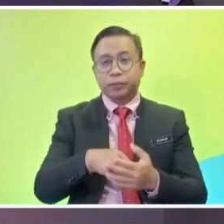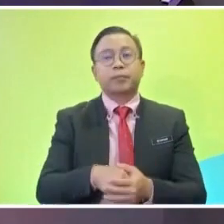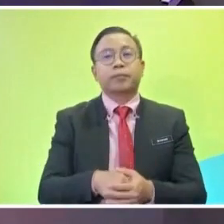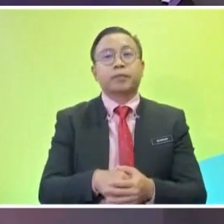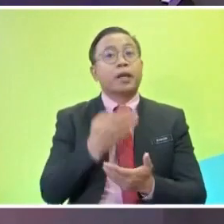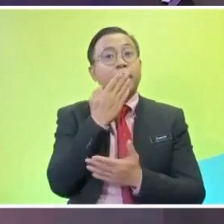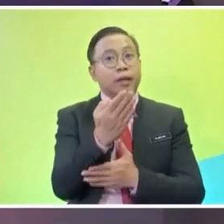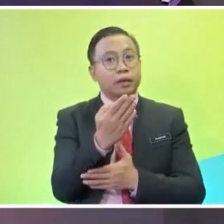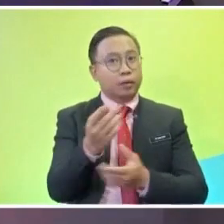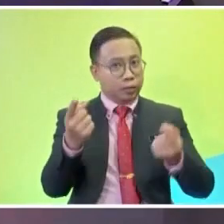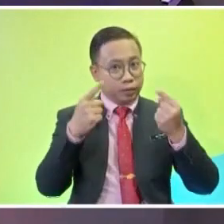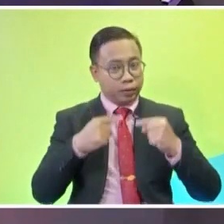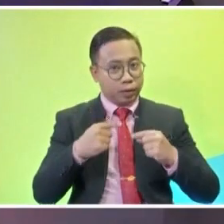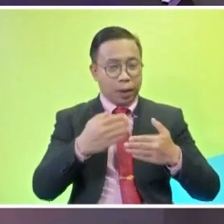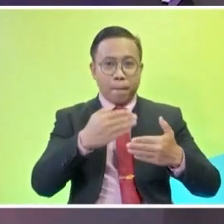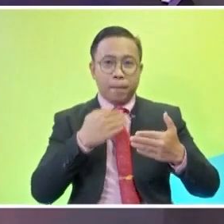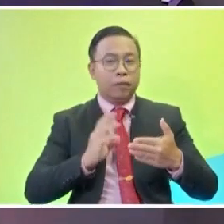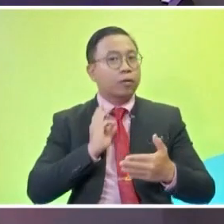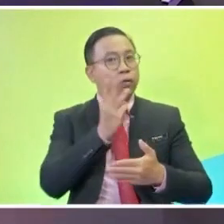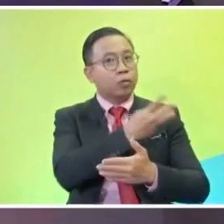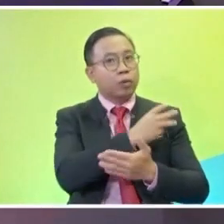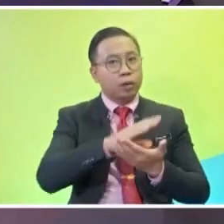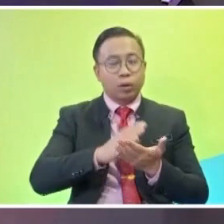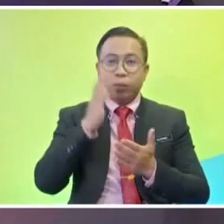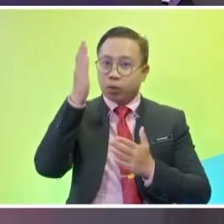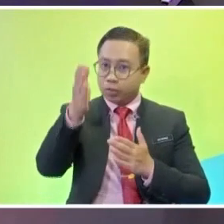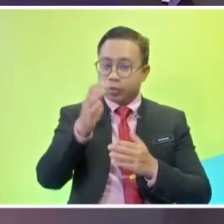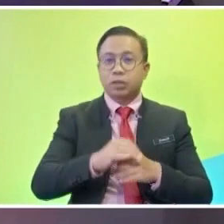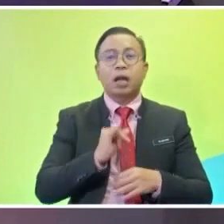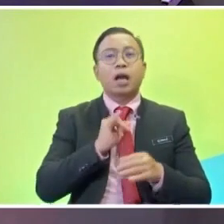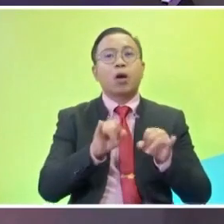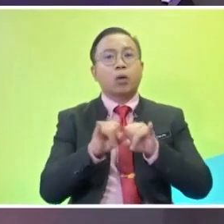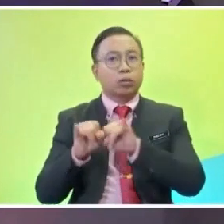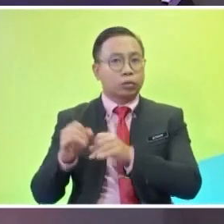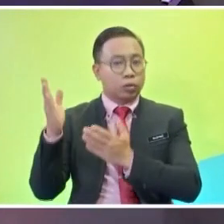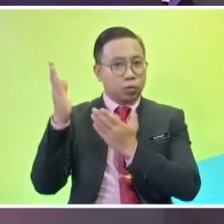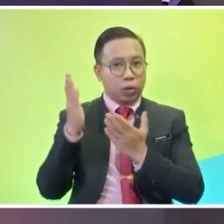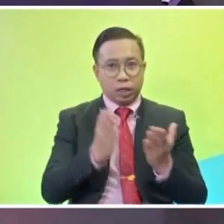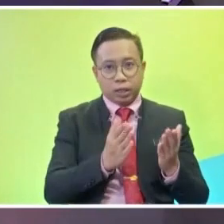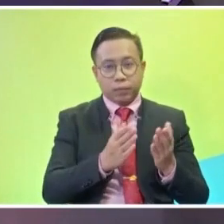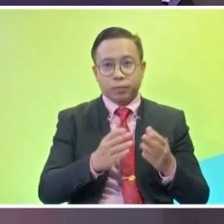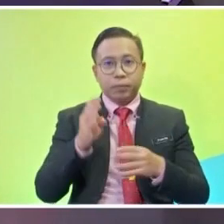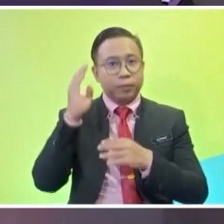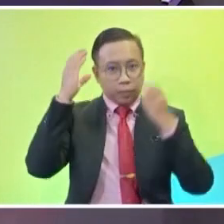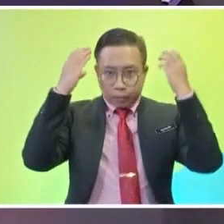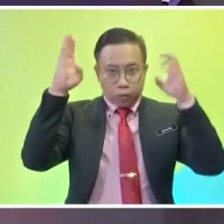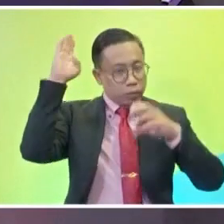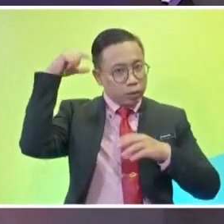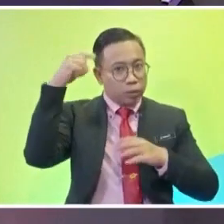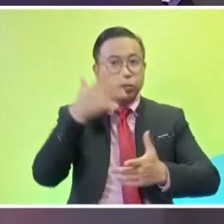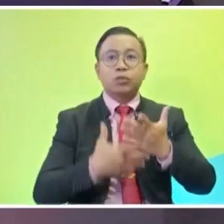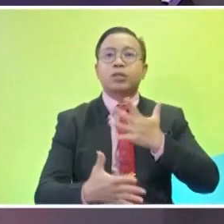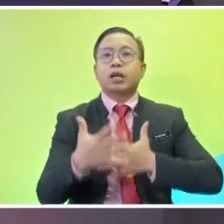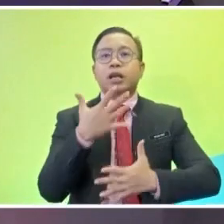Thank you so much for being here. But before we proceed with today's lesson, I also want to welcome Mr. Bukhari as our